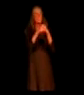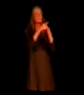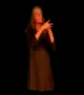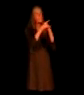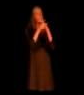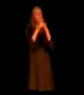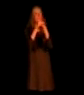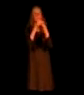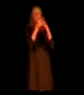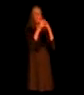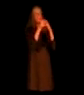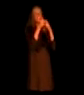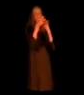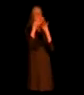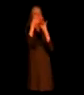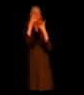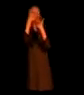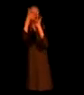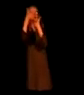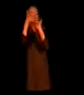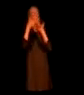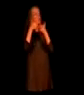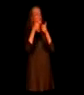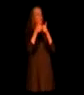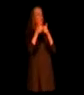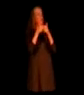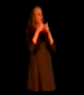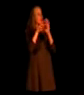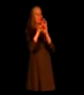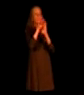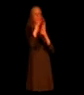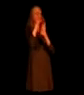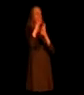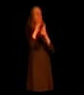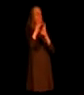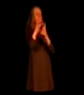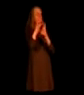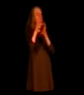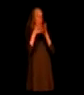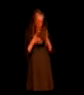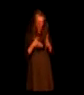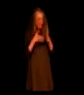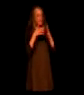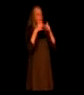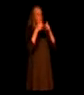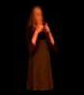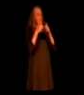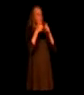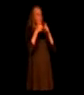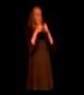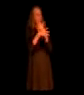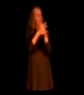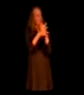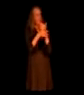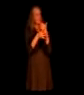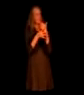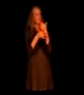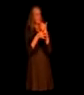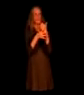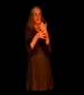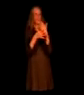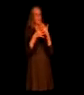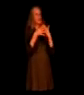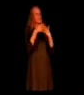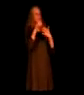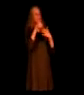up with an astronaut launch and are bolted on outside, and you don't have to have